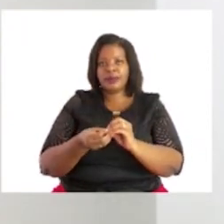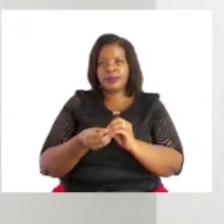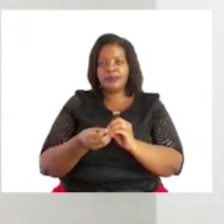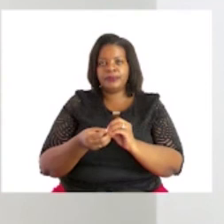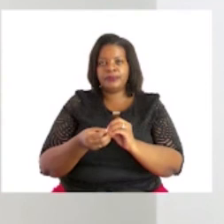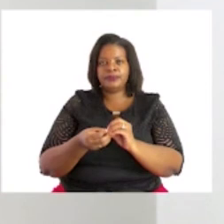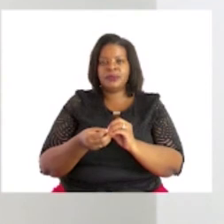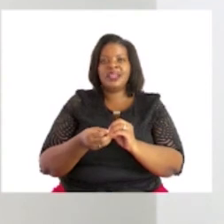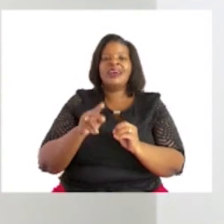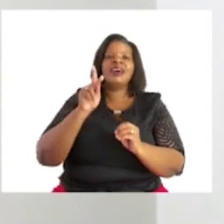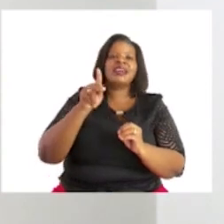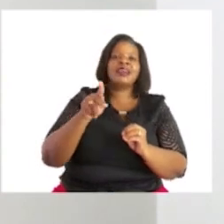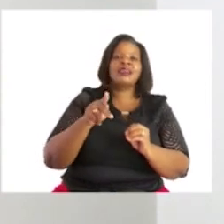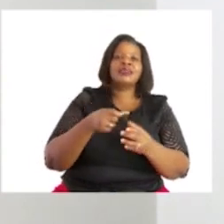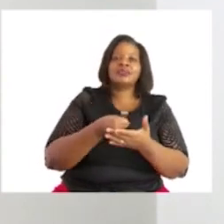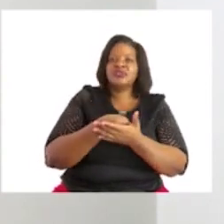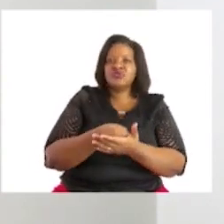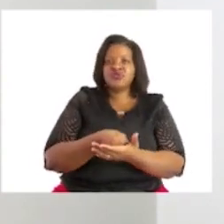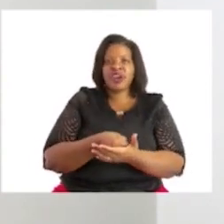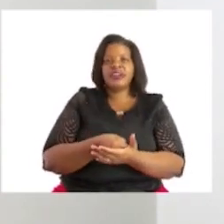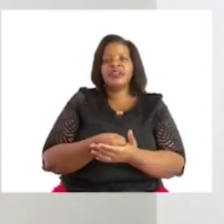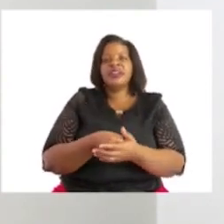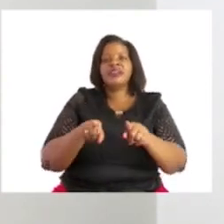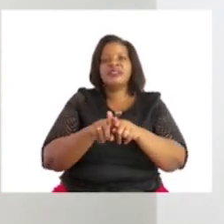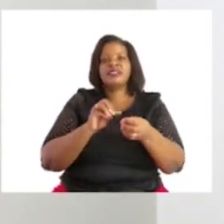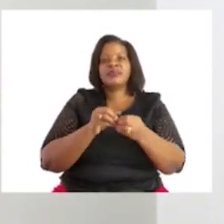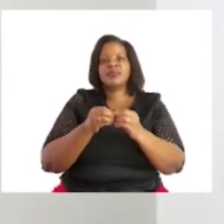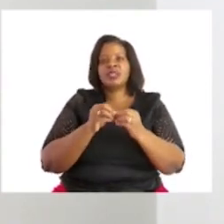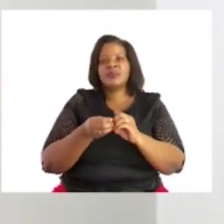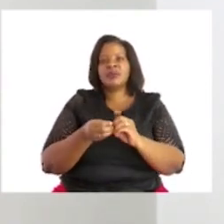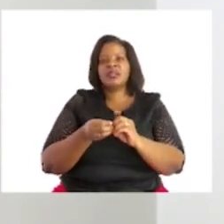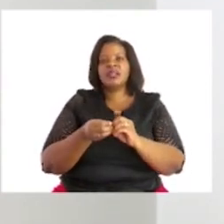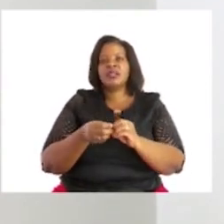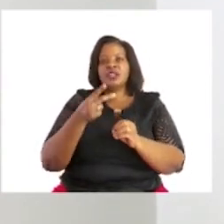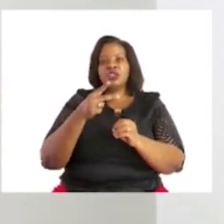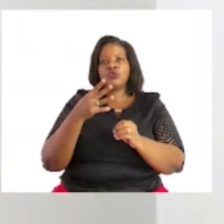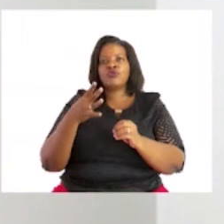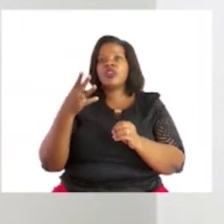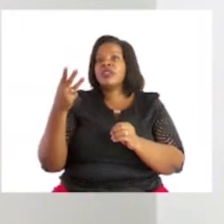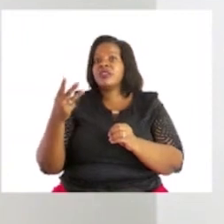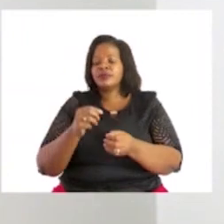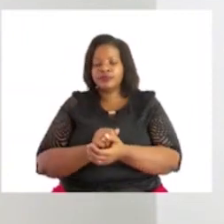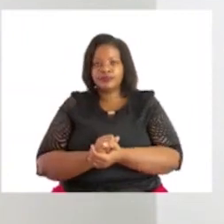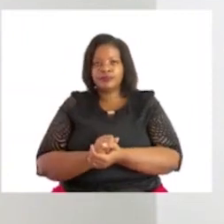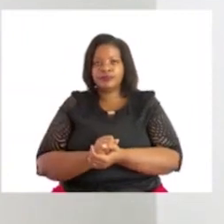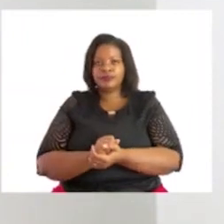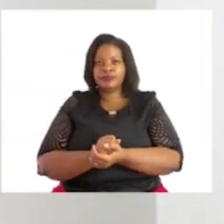You can also try this number here. First of all, we have 2, 4, 3.